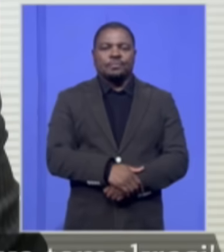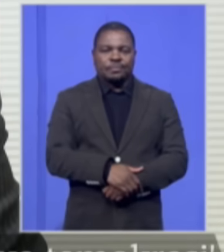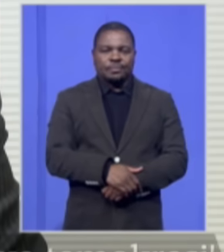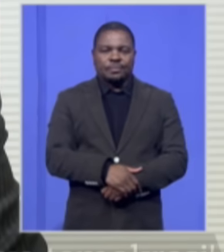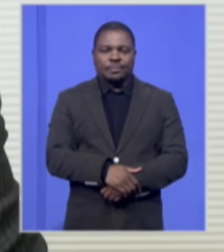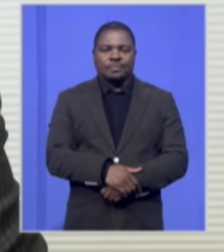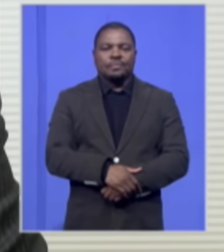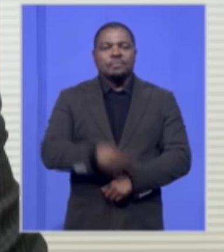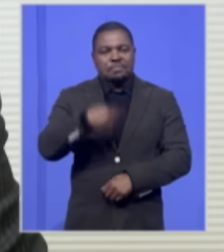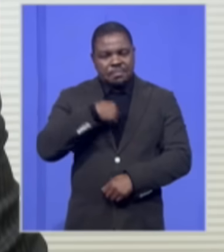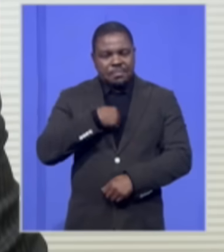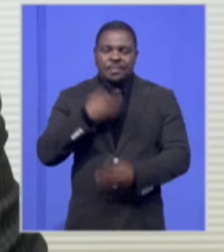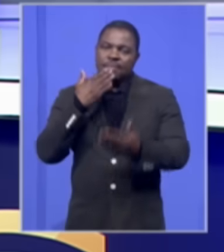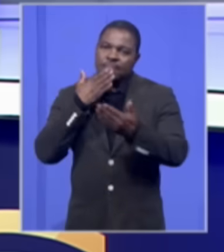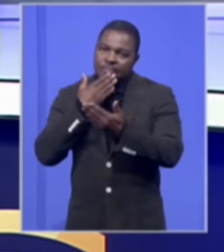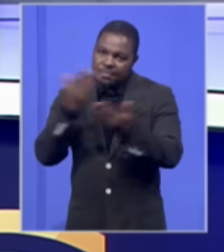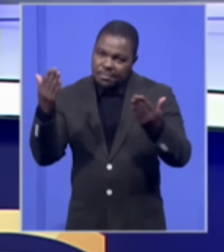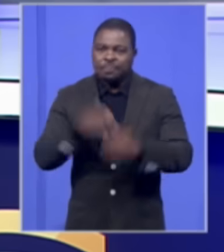I thank you.